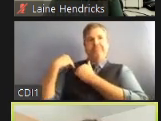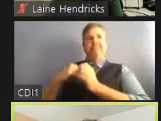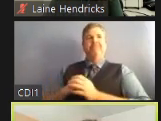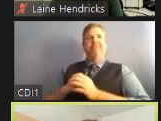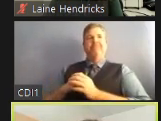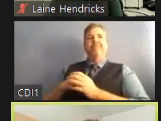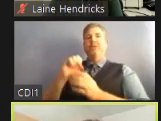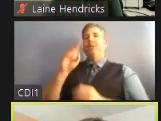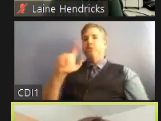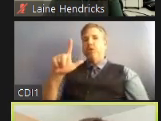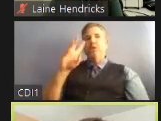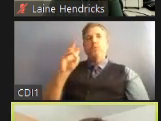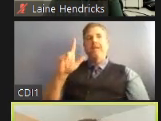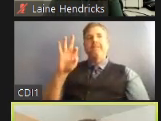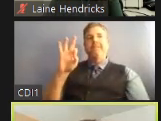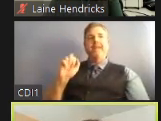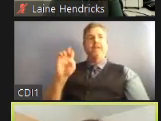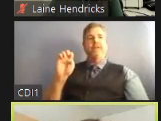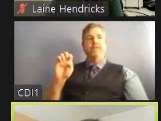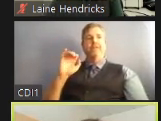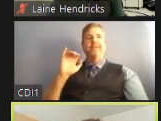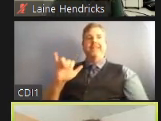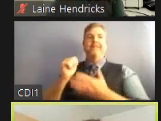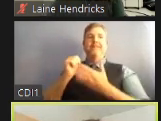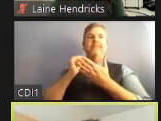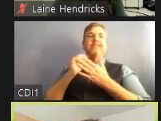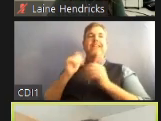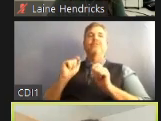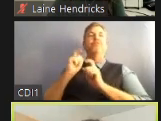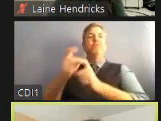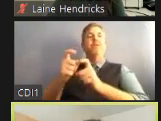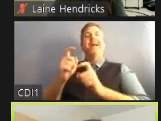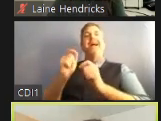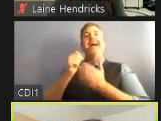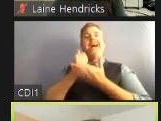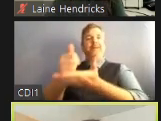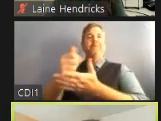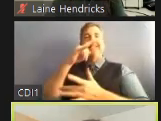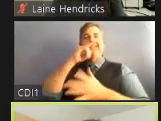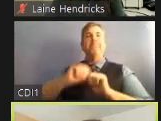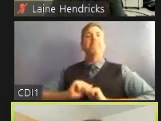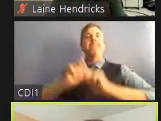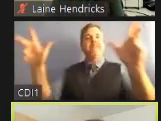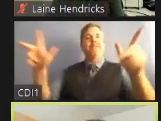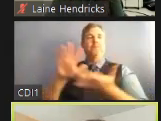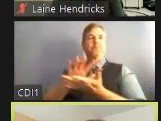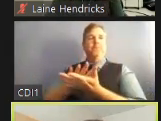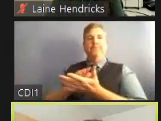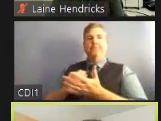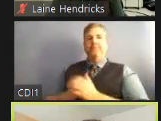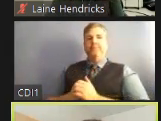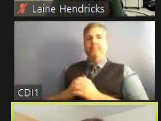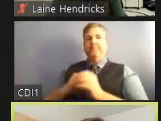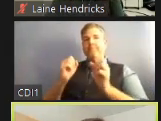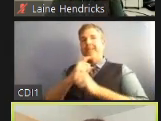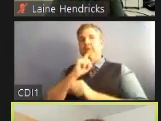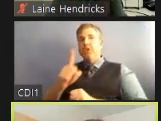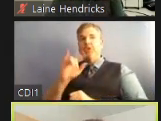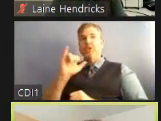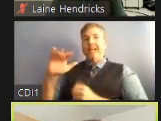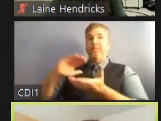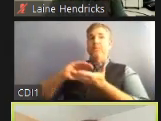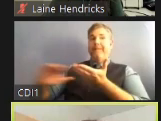where we know it's healthiest for them. We are going to ensure the waiver application process supports equity. We're